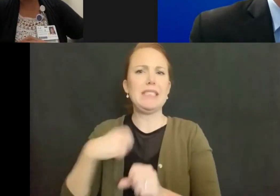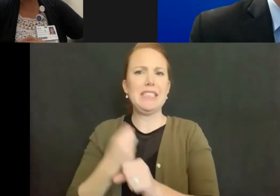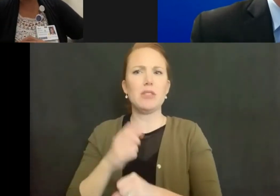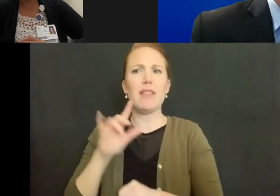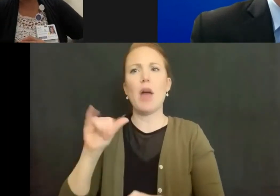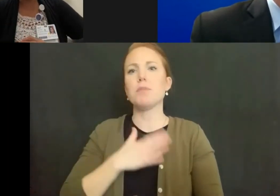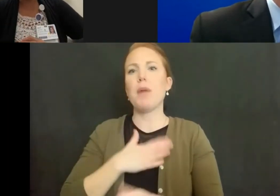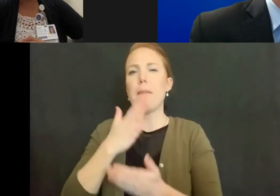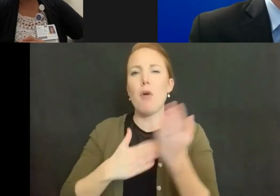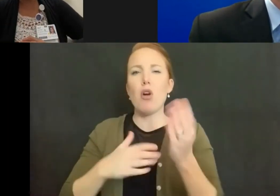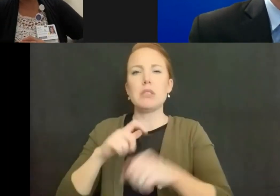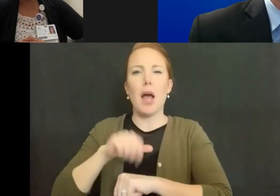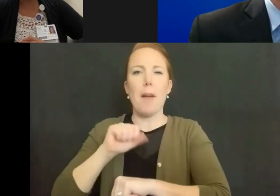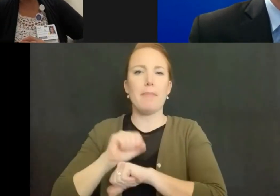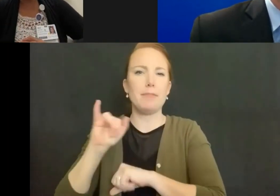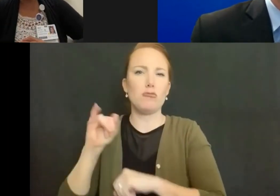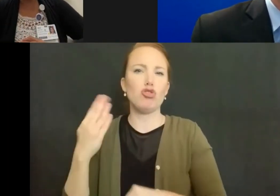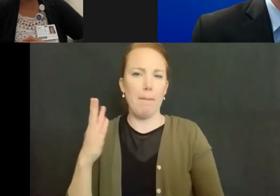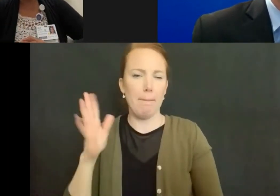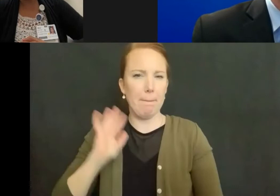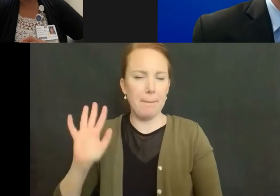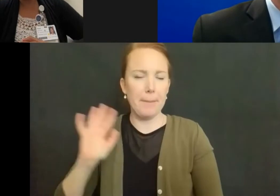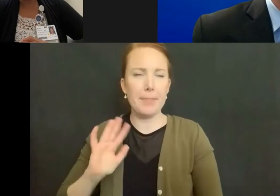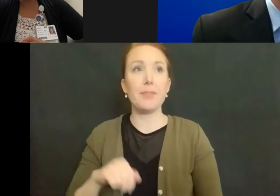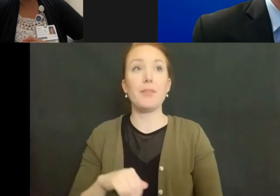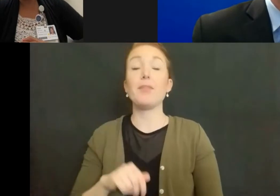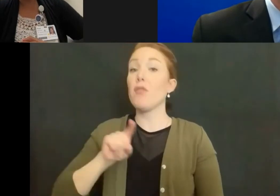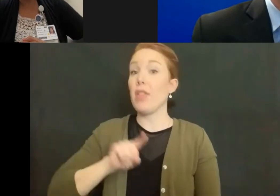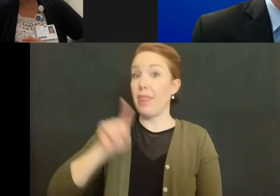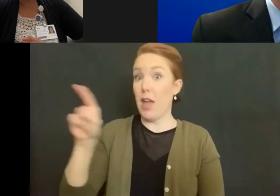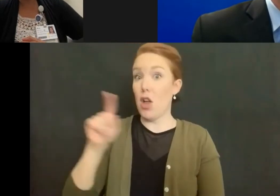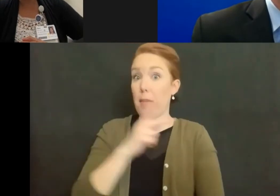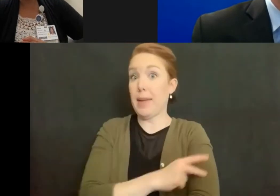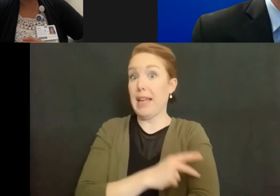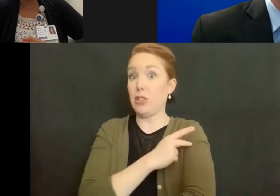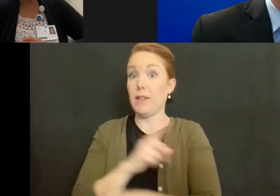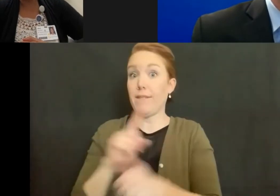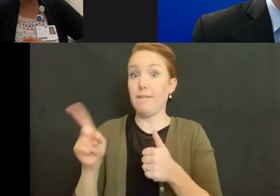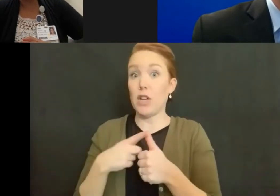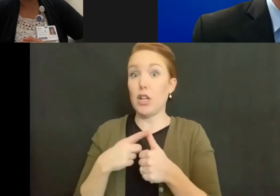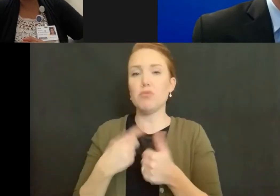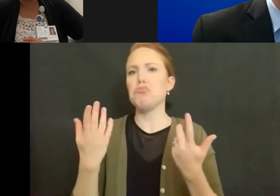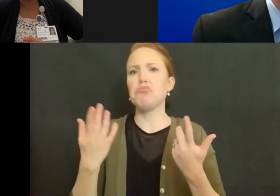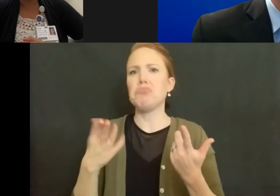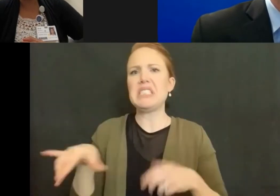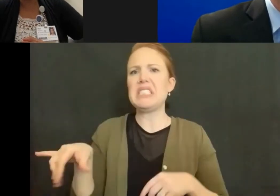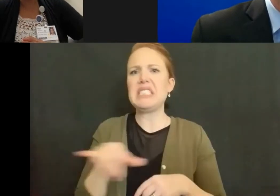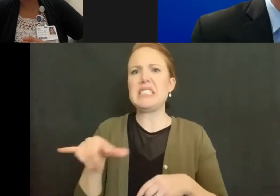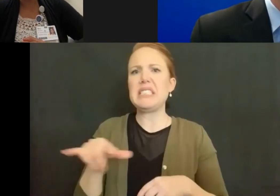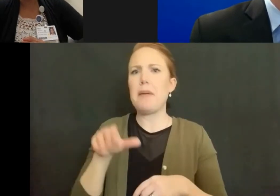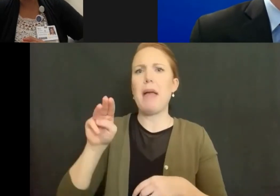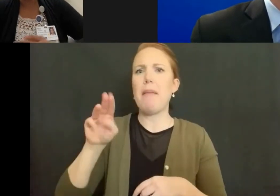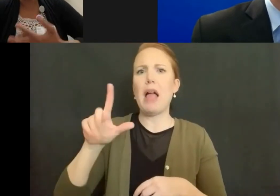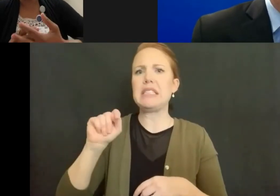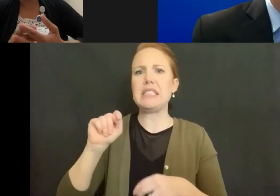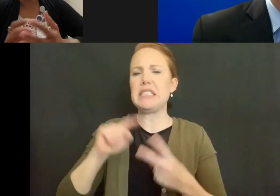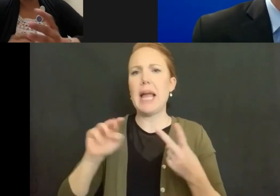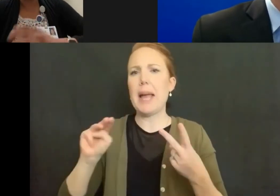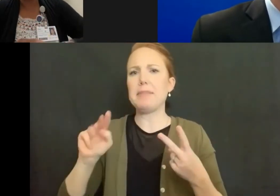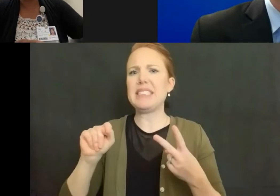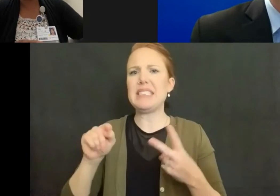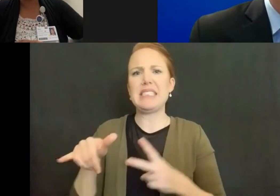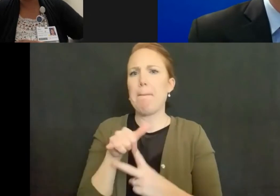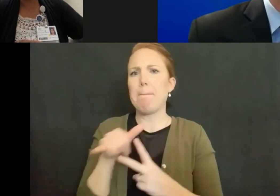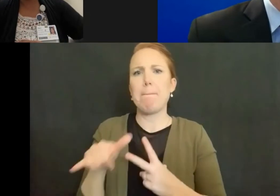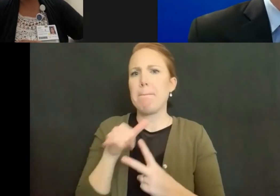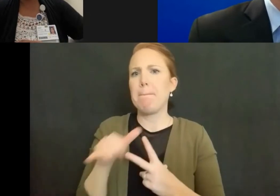part-time job, and over there, there is no difference between MT and MLT. Even the pay grade